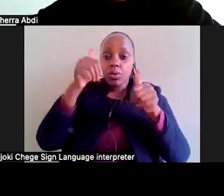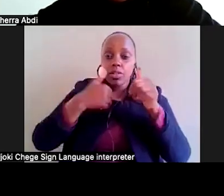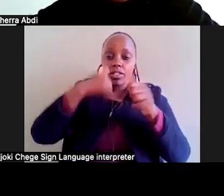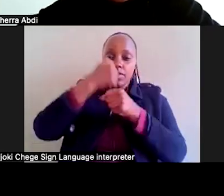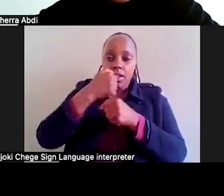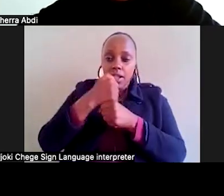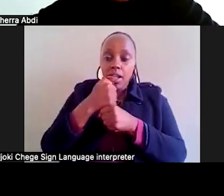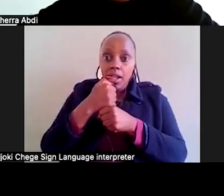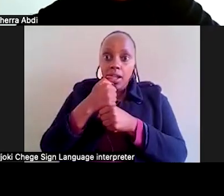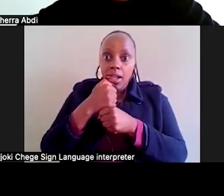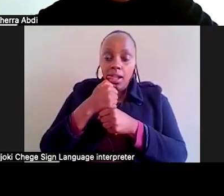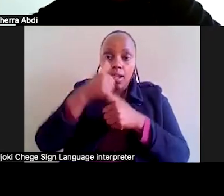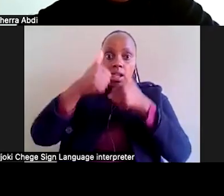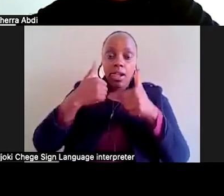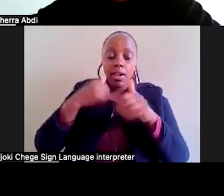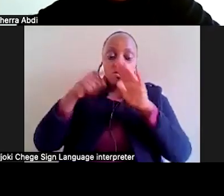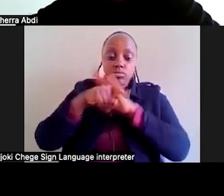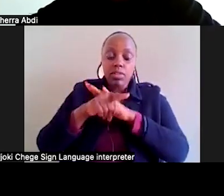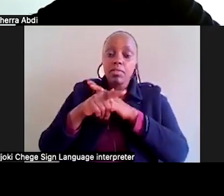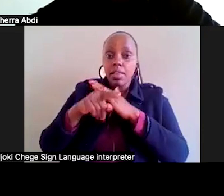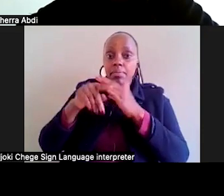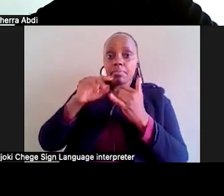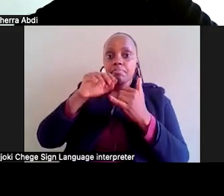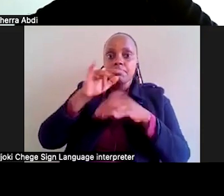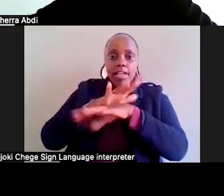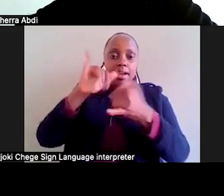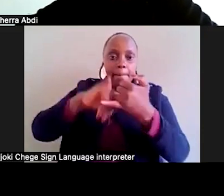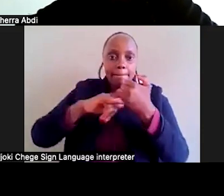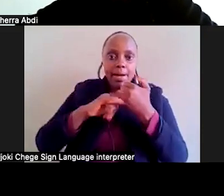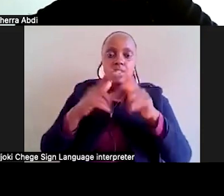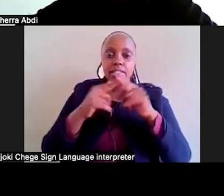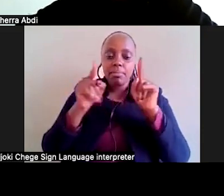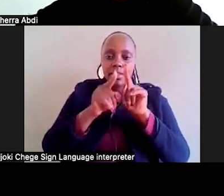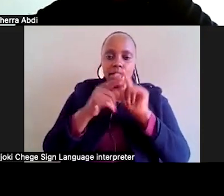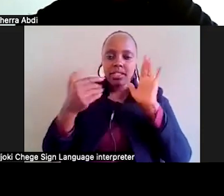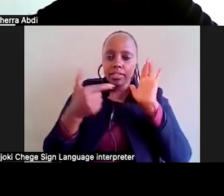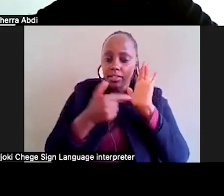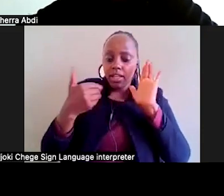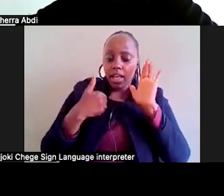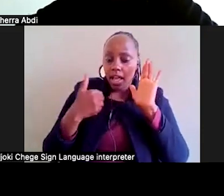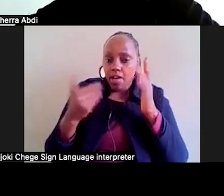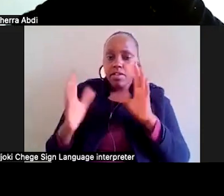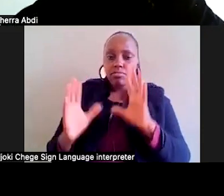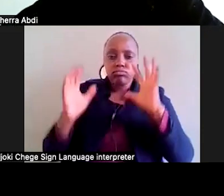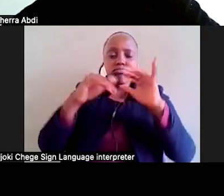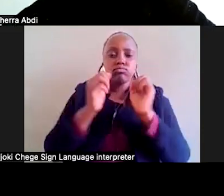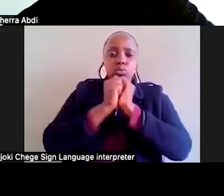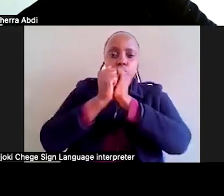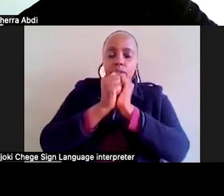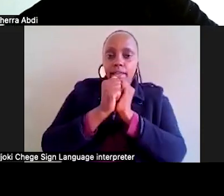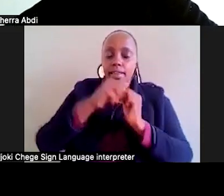Alliance to End Child Marriage and FGM. And this alliance brings together